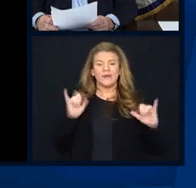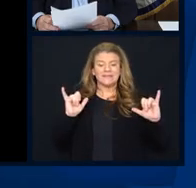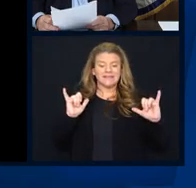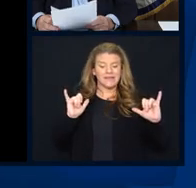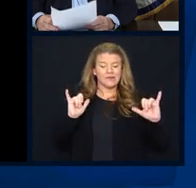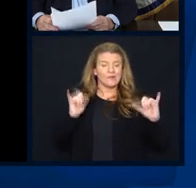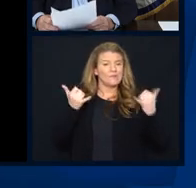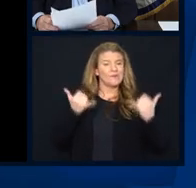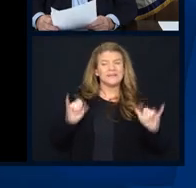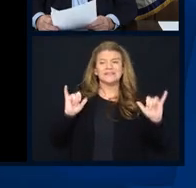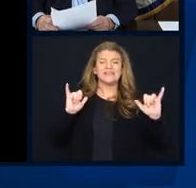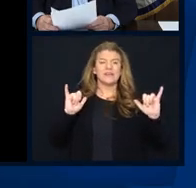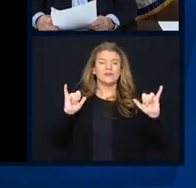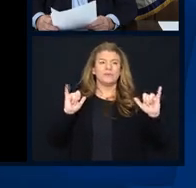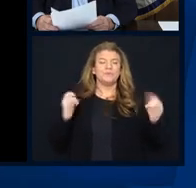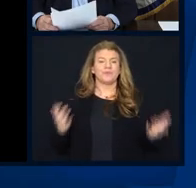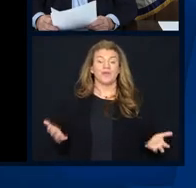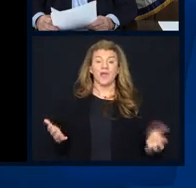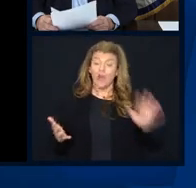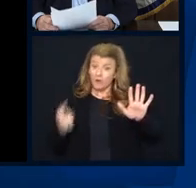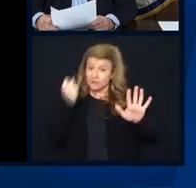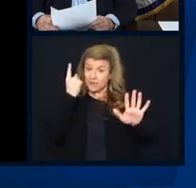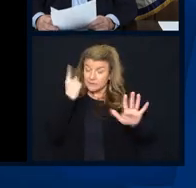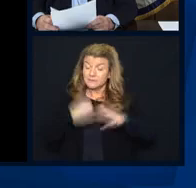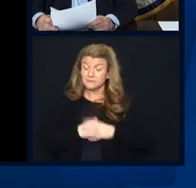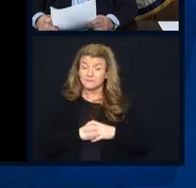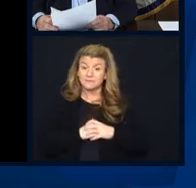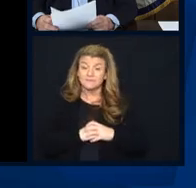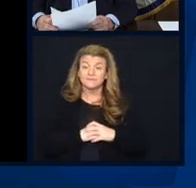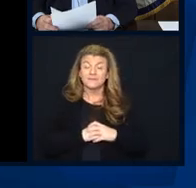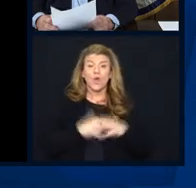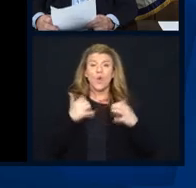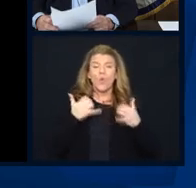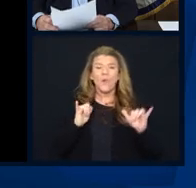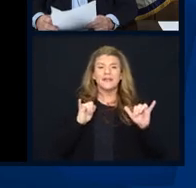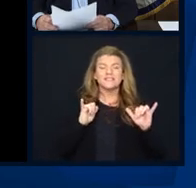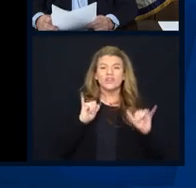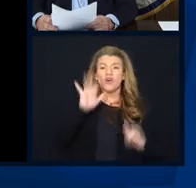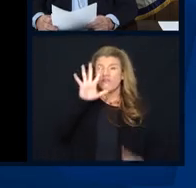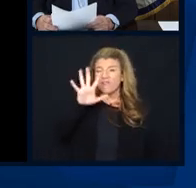still, get this. We're still at